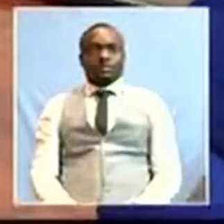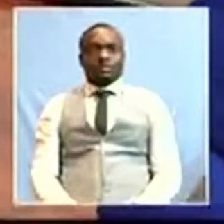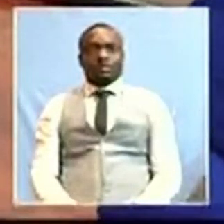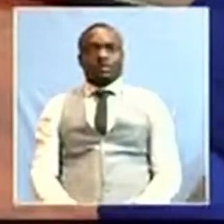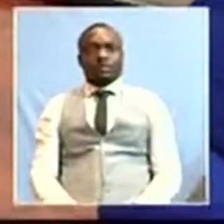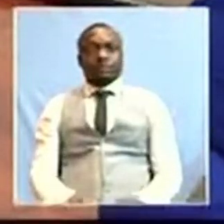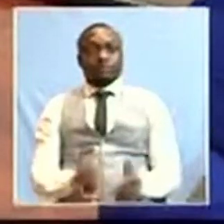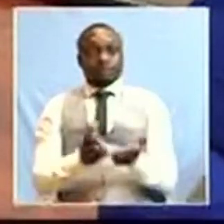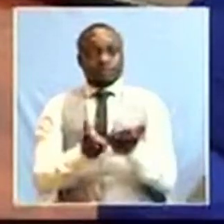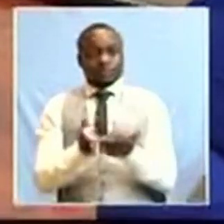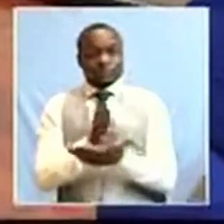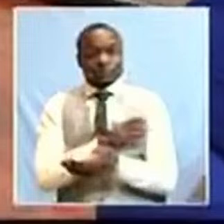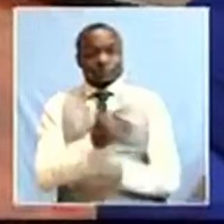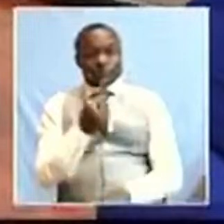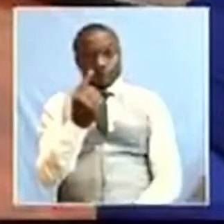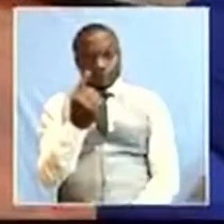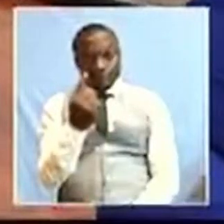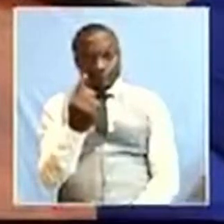Go to page 1.